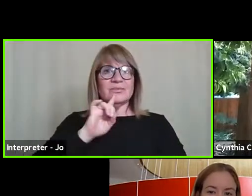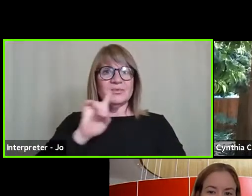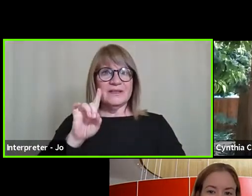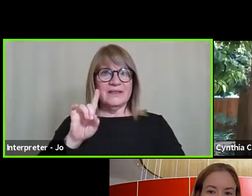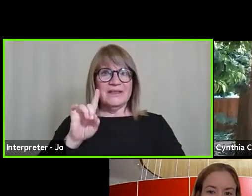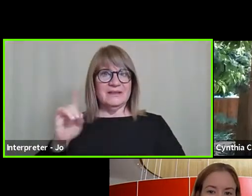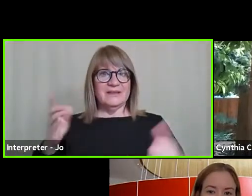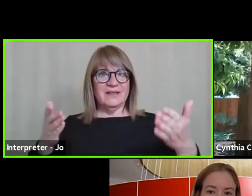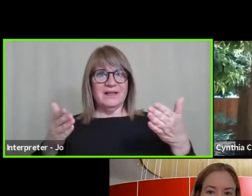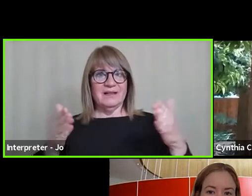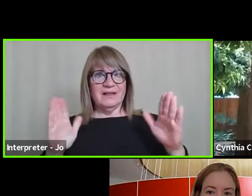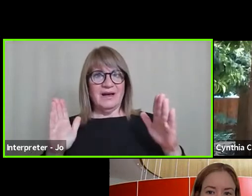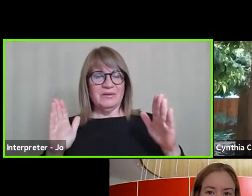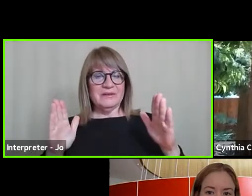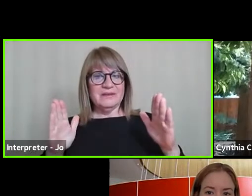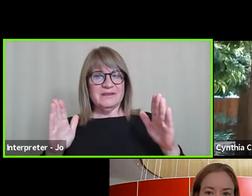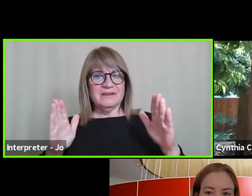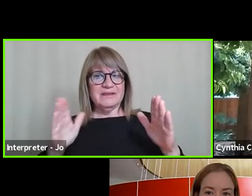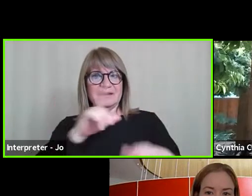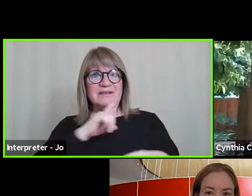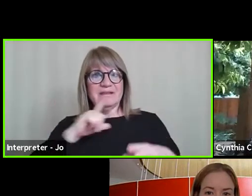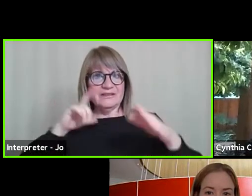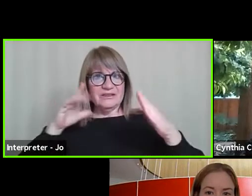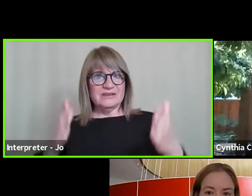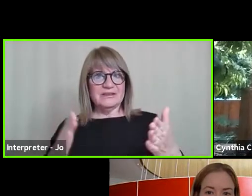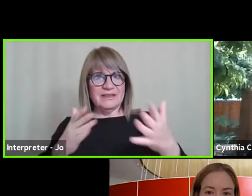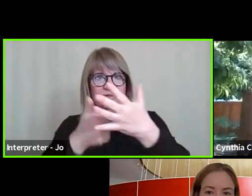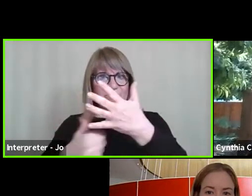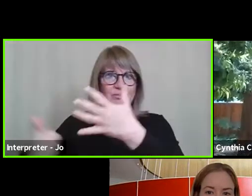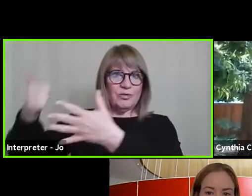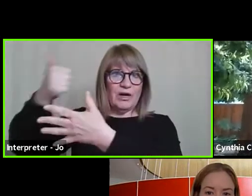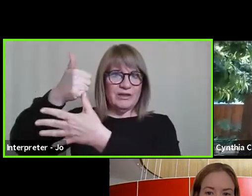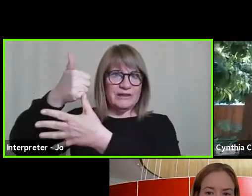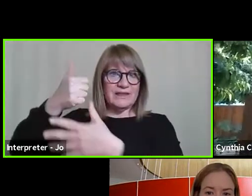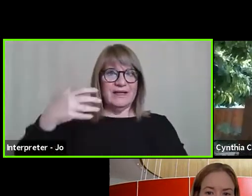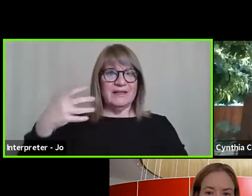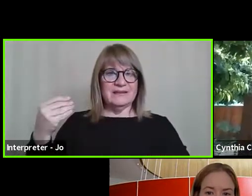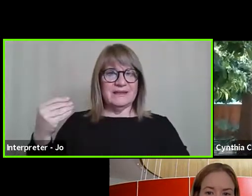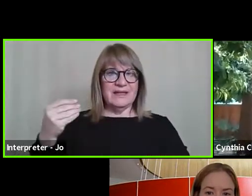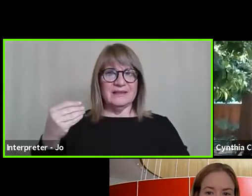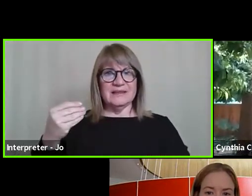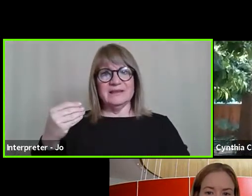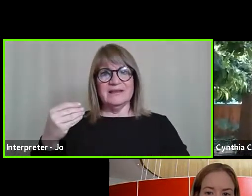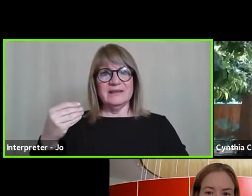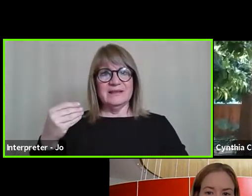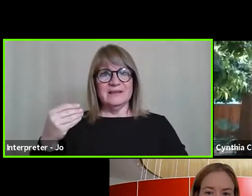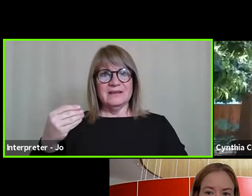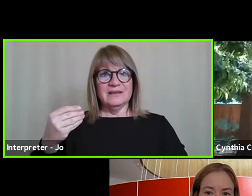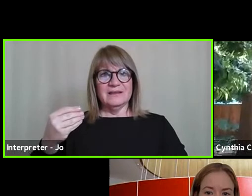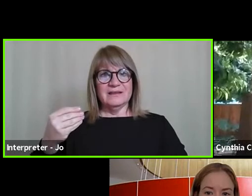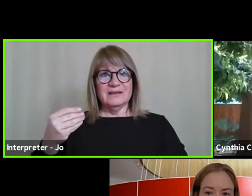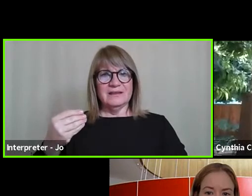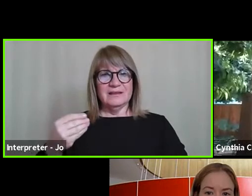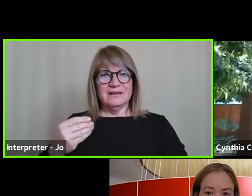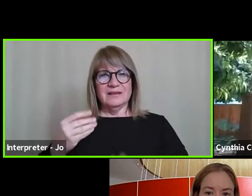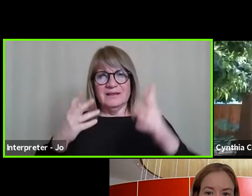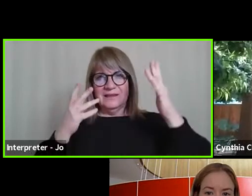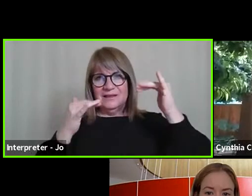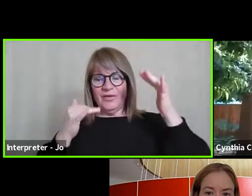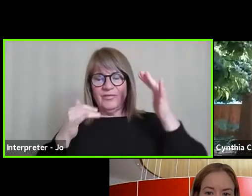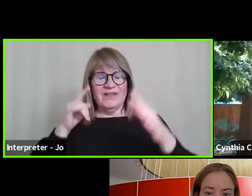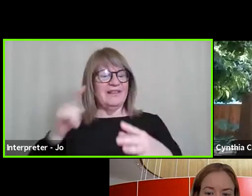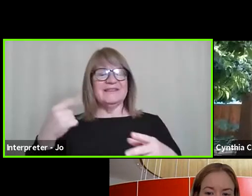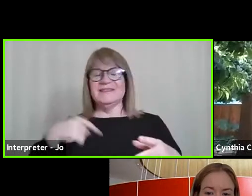room for our legislature to prioritize and to uh hopefully you know make this be our